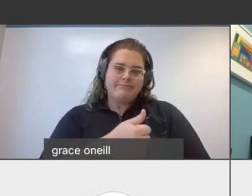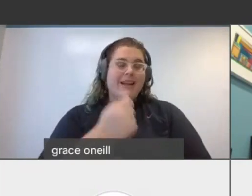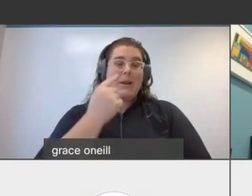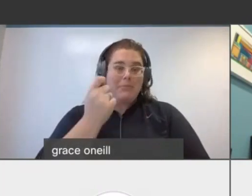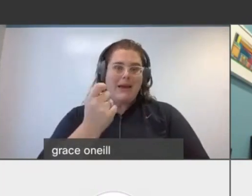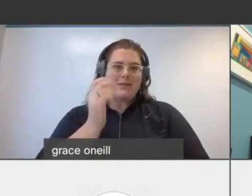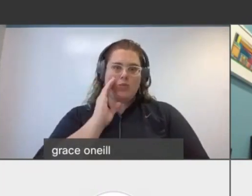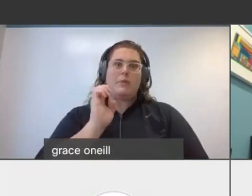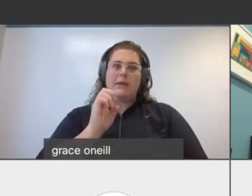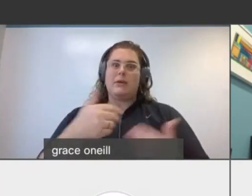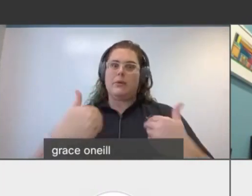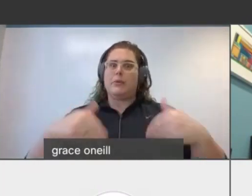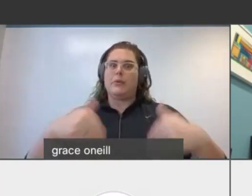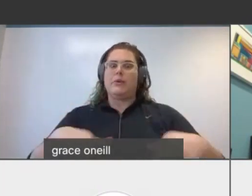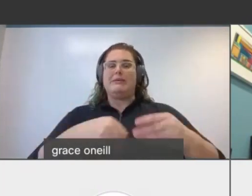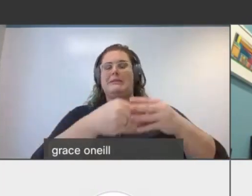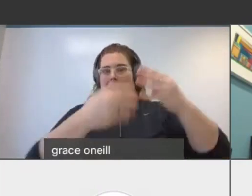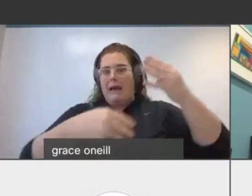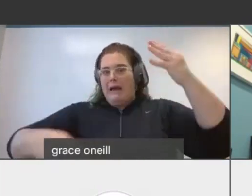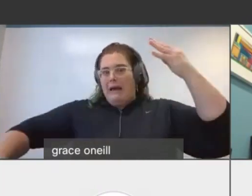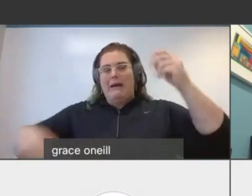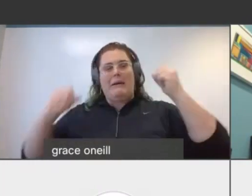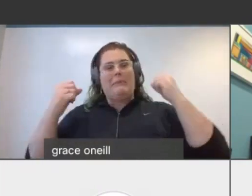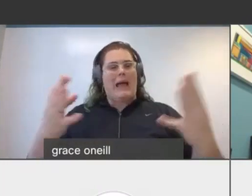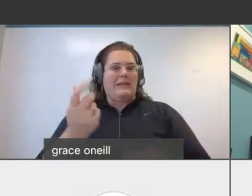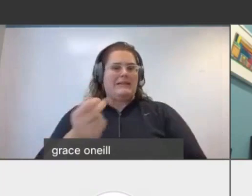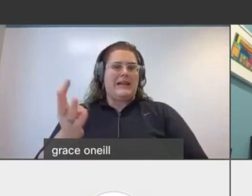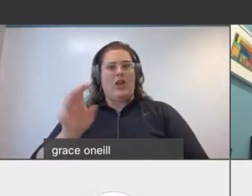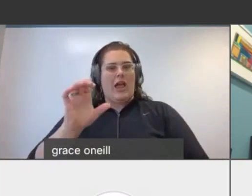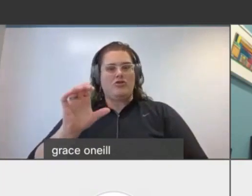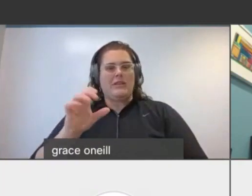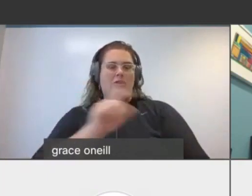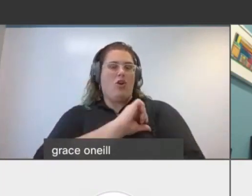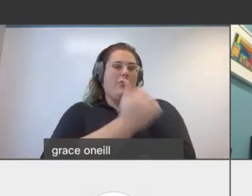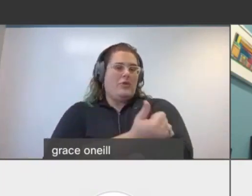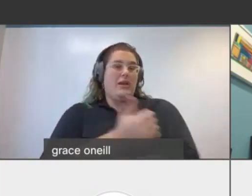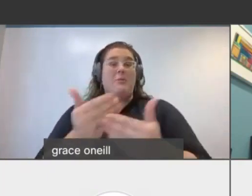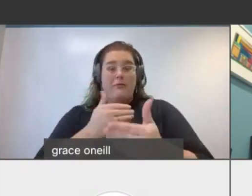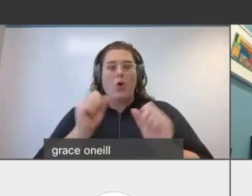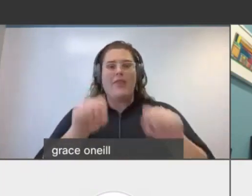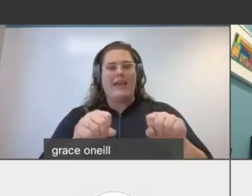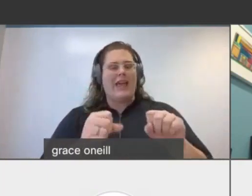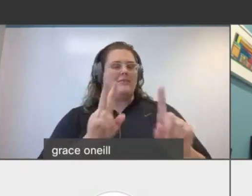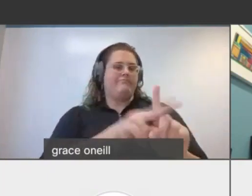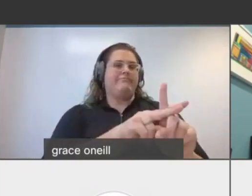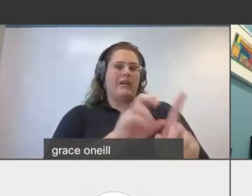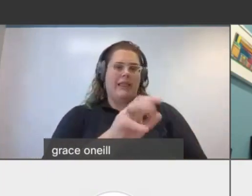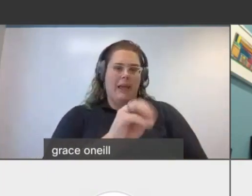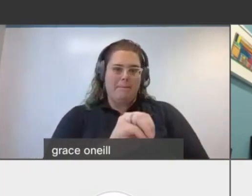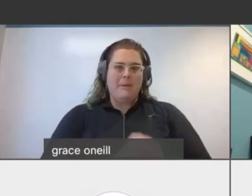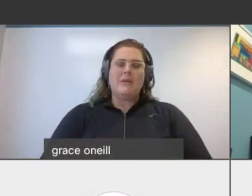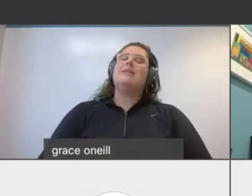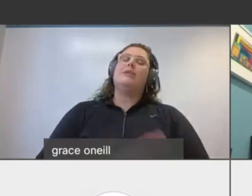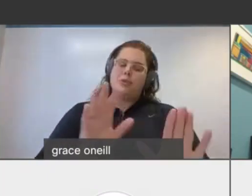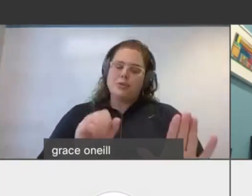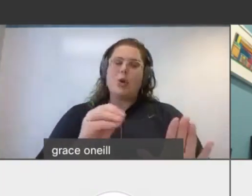hundreds of authorizations that needed to be done before people could submit those claims. But please look at the transmittal